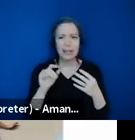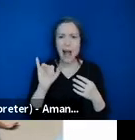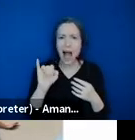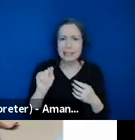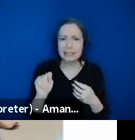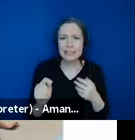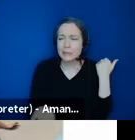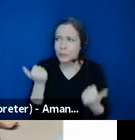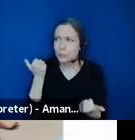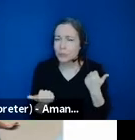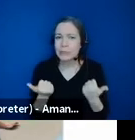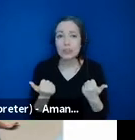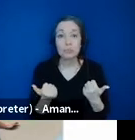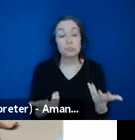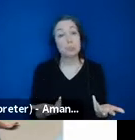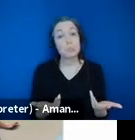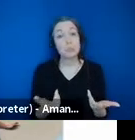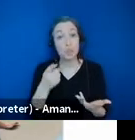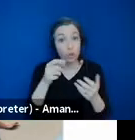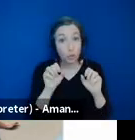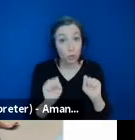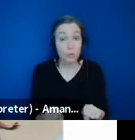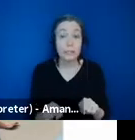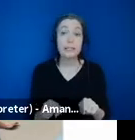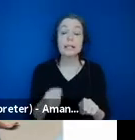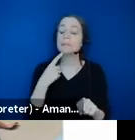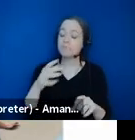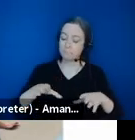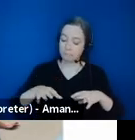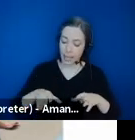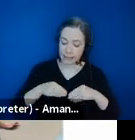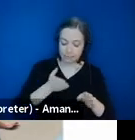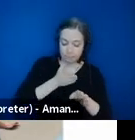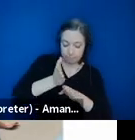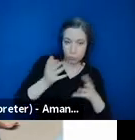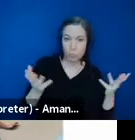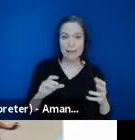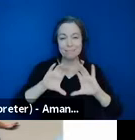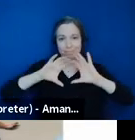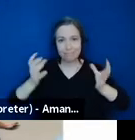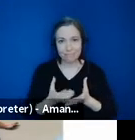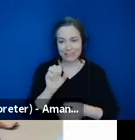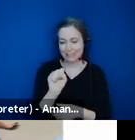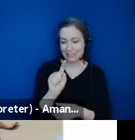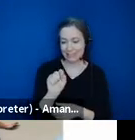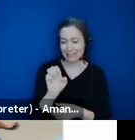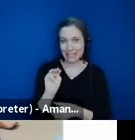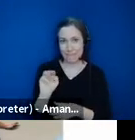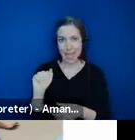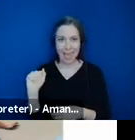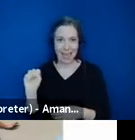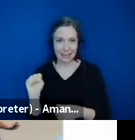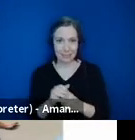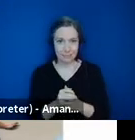studies as your major is declare our stem AS our umbrella degree. And you'll get